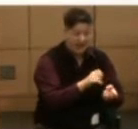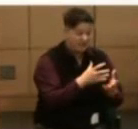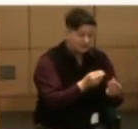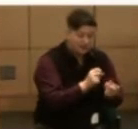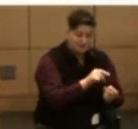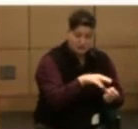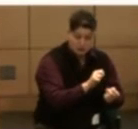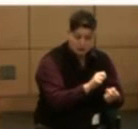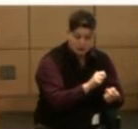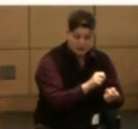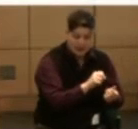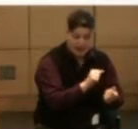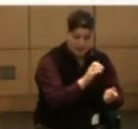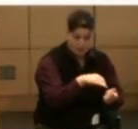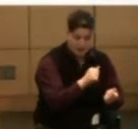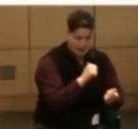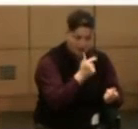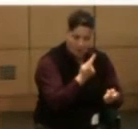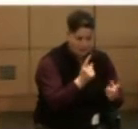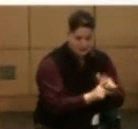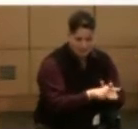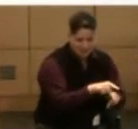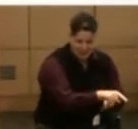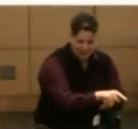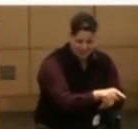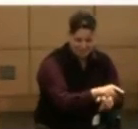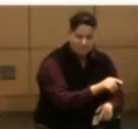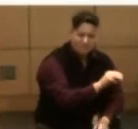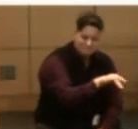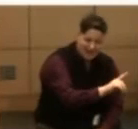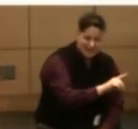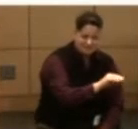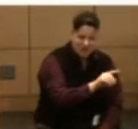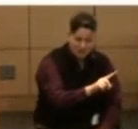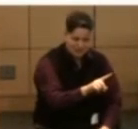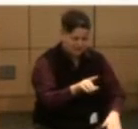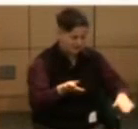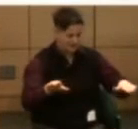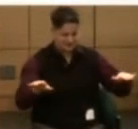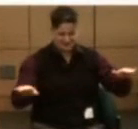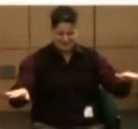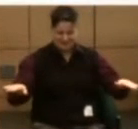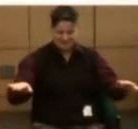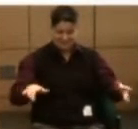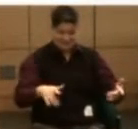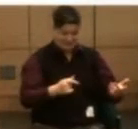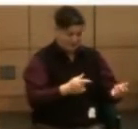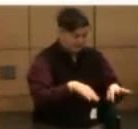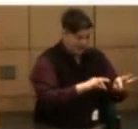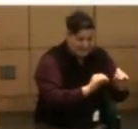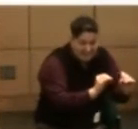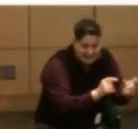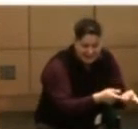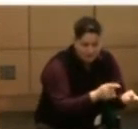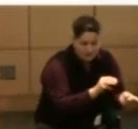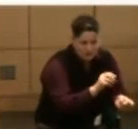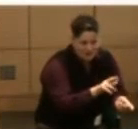give us an etiology, again, for the mild or moderates. And so we have to balance these wishes